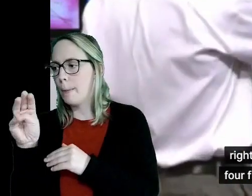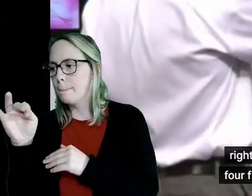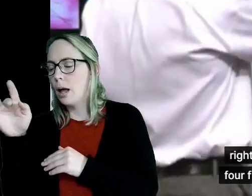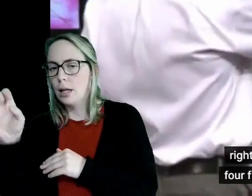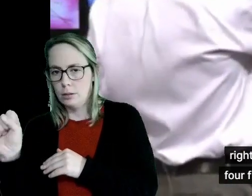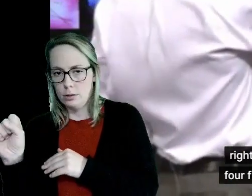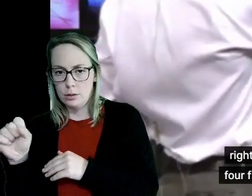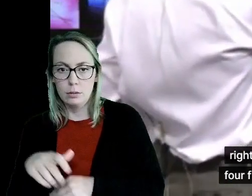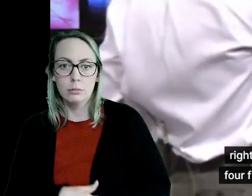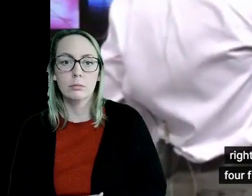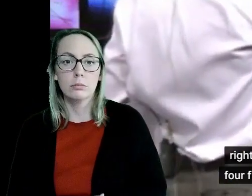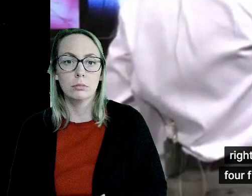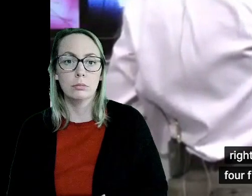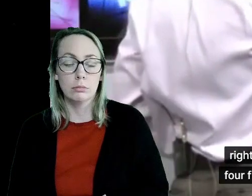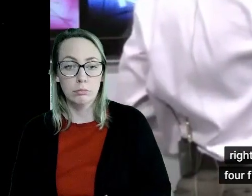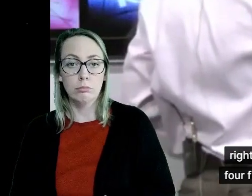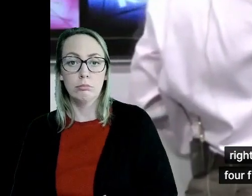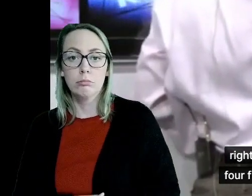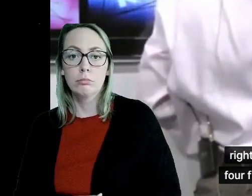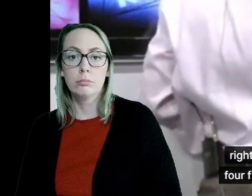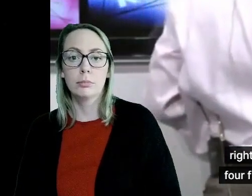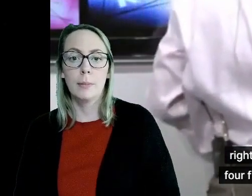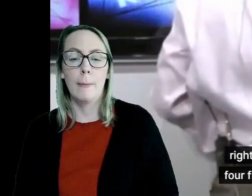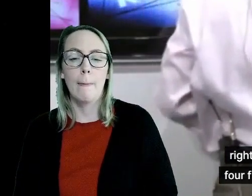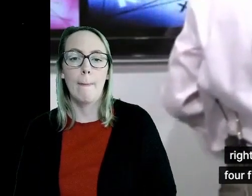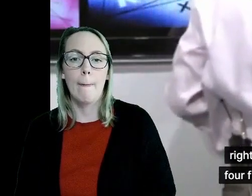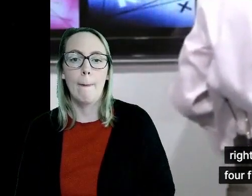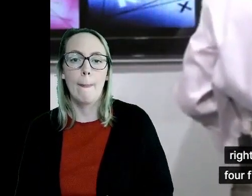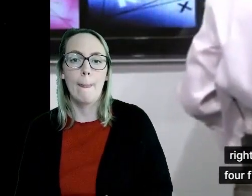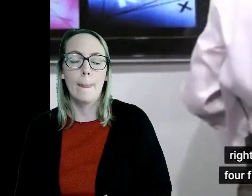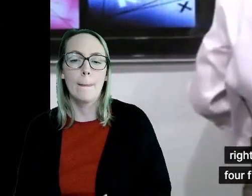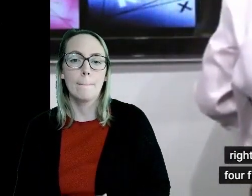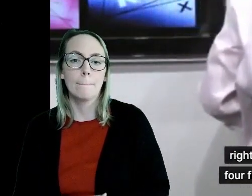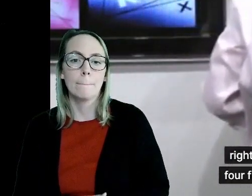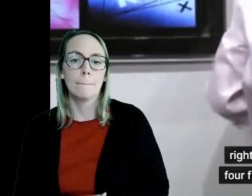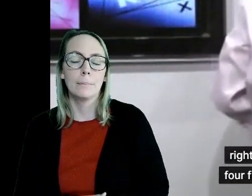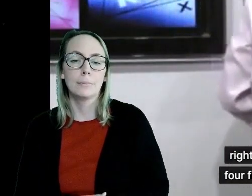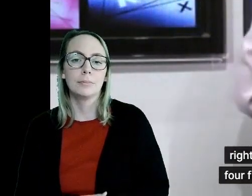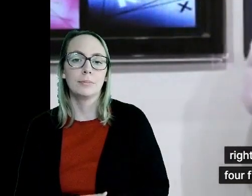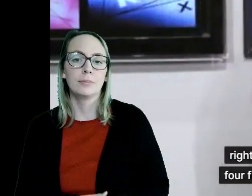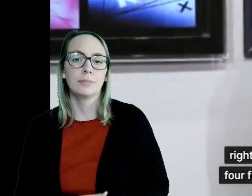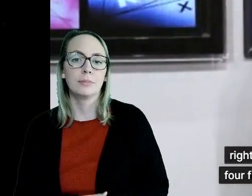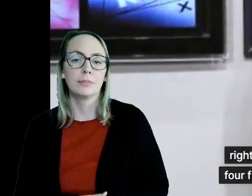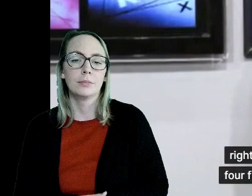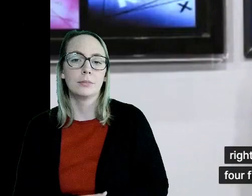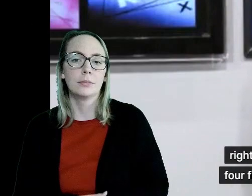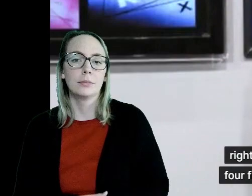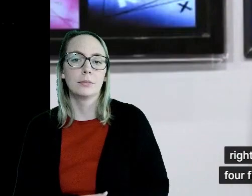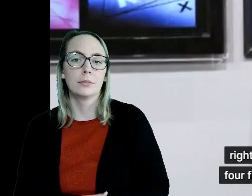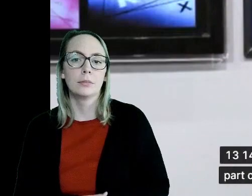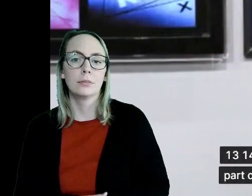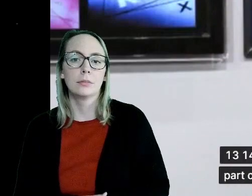map right here. Say, okay, so 1, 2, 3, 4, 5, 6, 7, 8, 9,